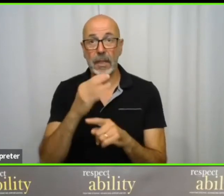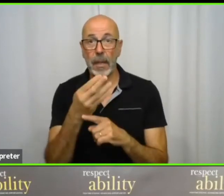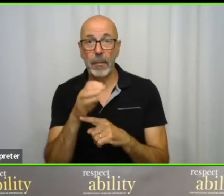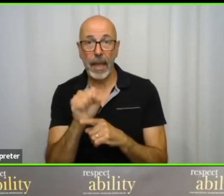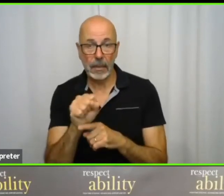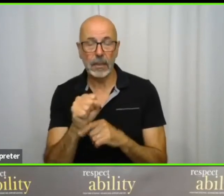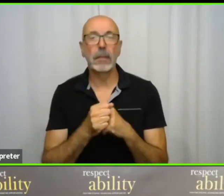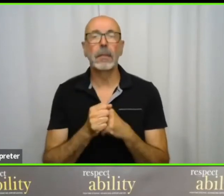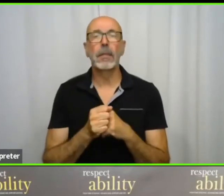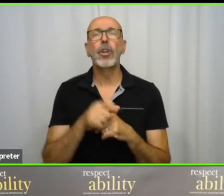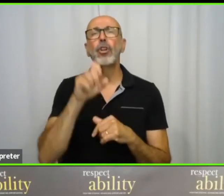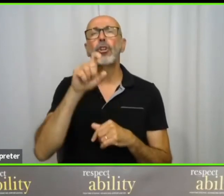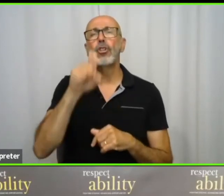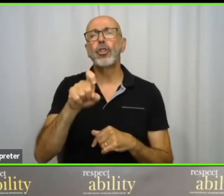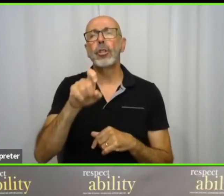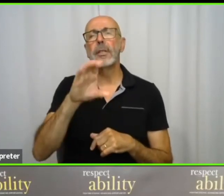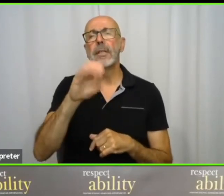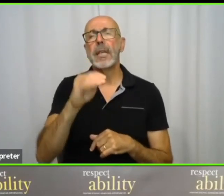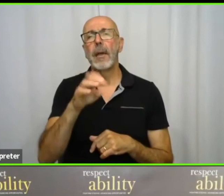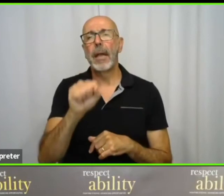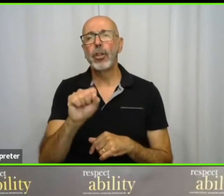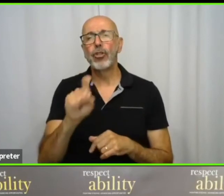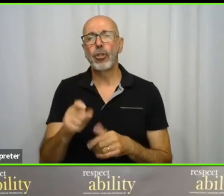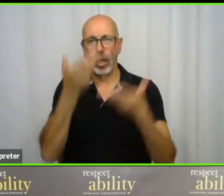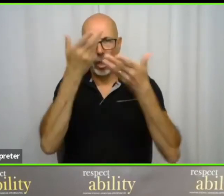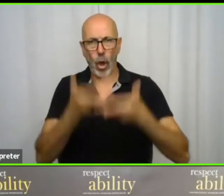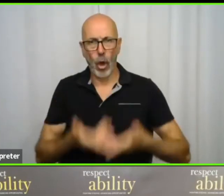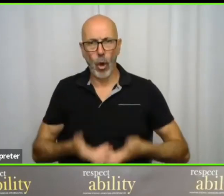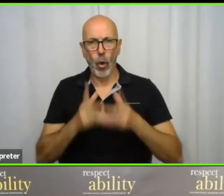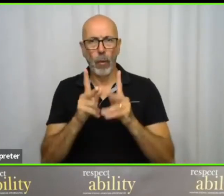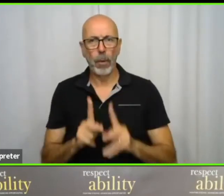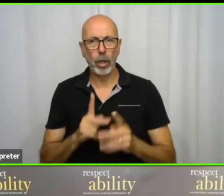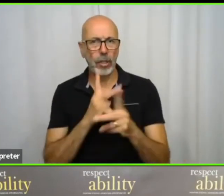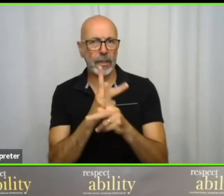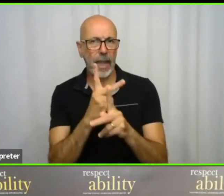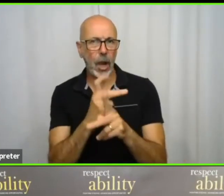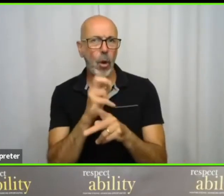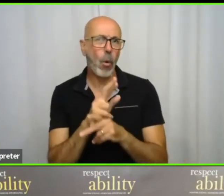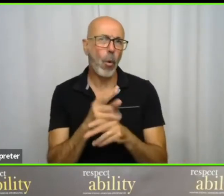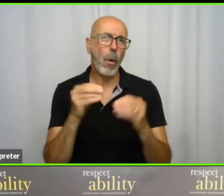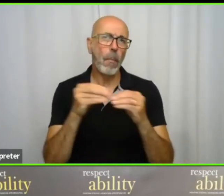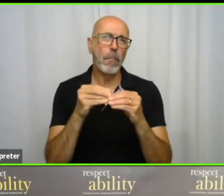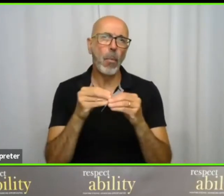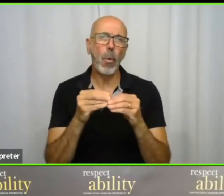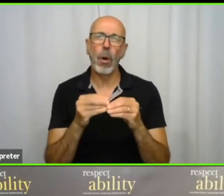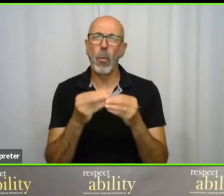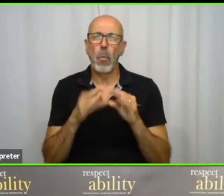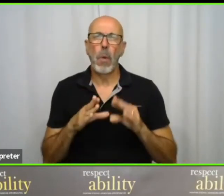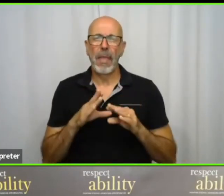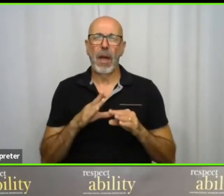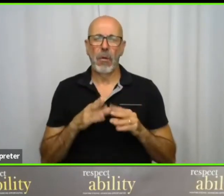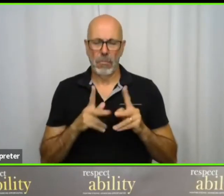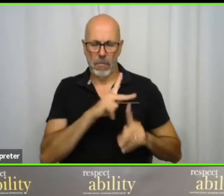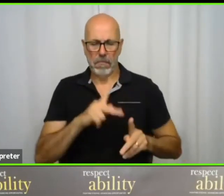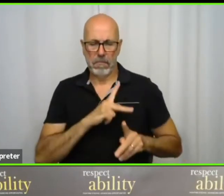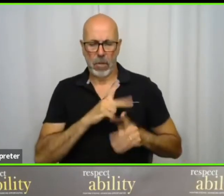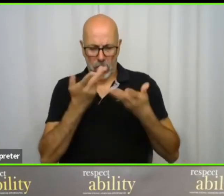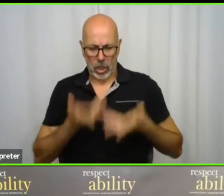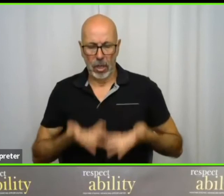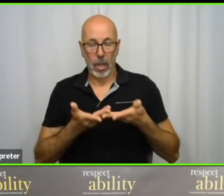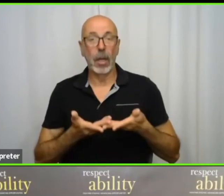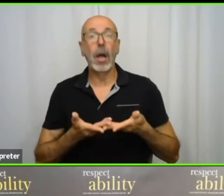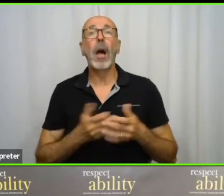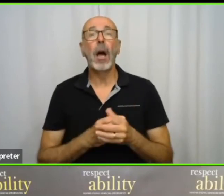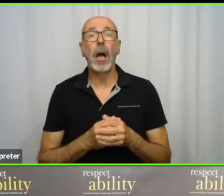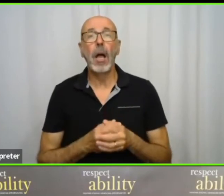should CMS look at more of a whole person care perspective or look more as a kind of a more impersonal care coordination model? And I think that's really